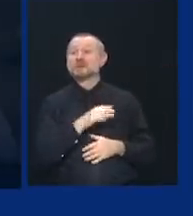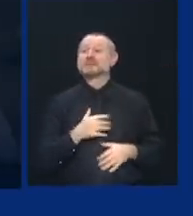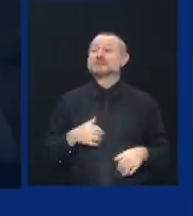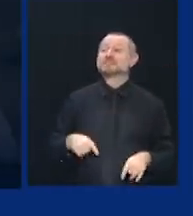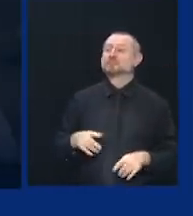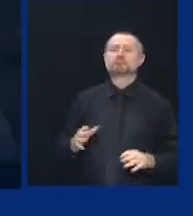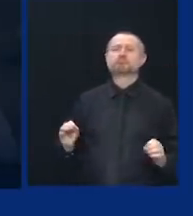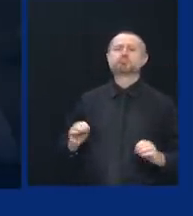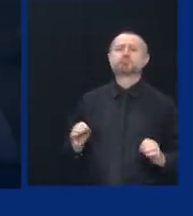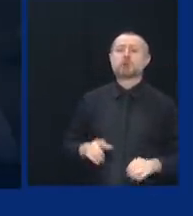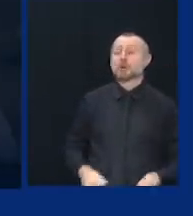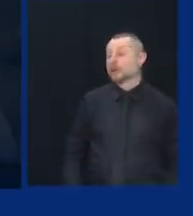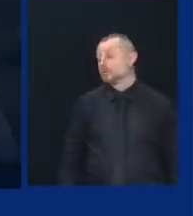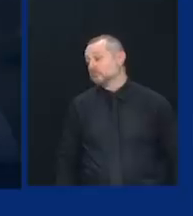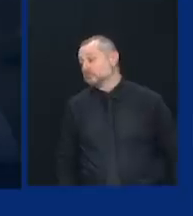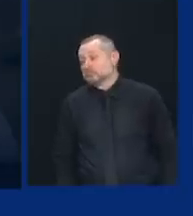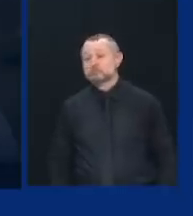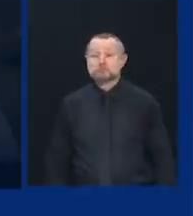Thanksgiving is coming up.